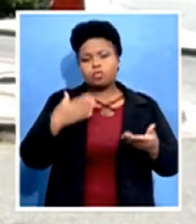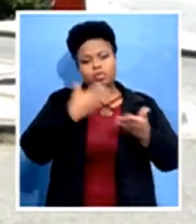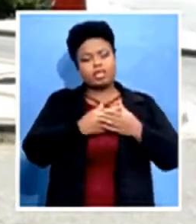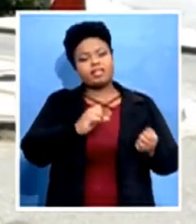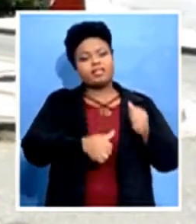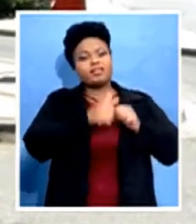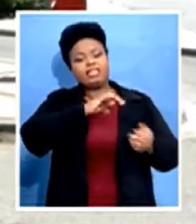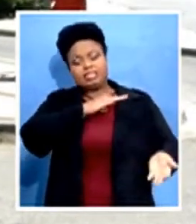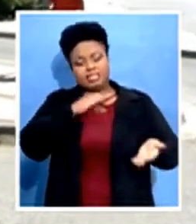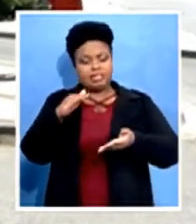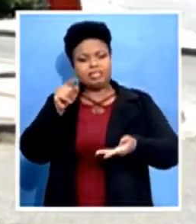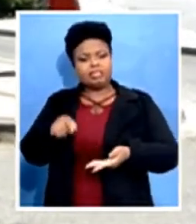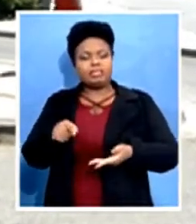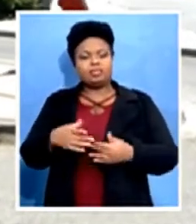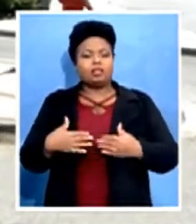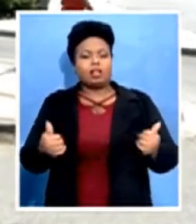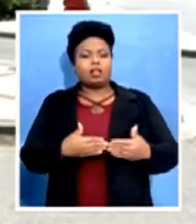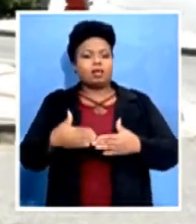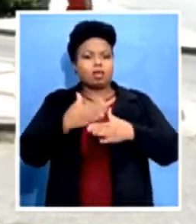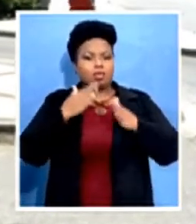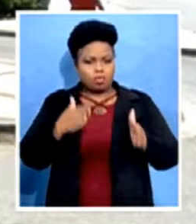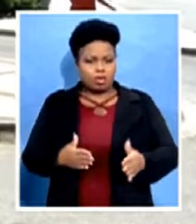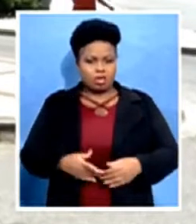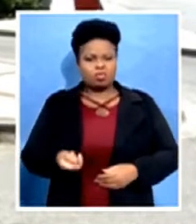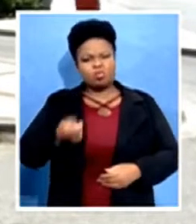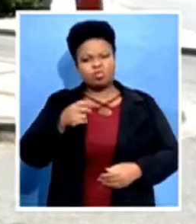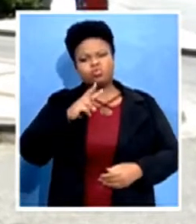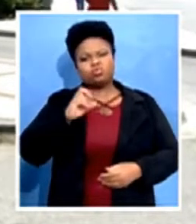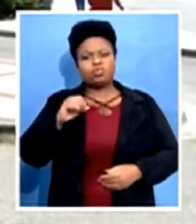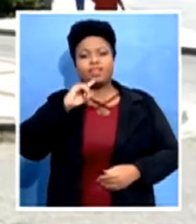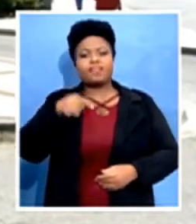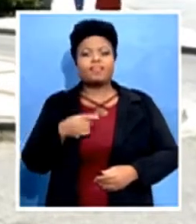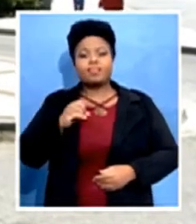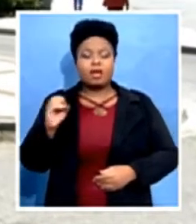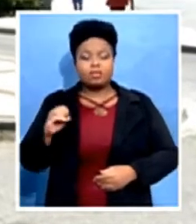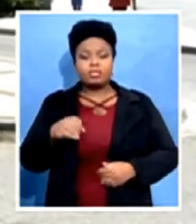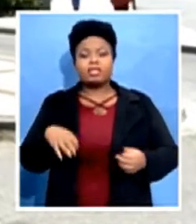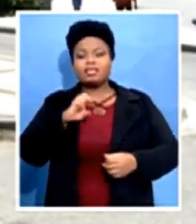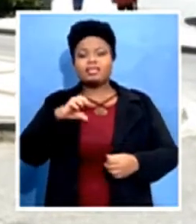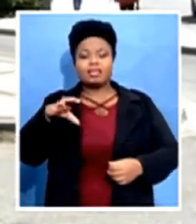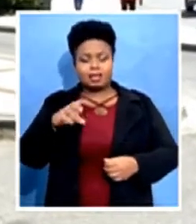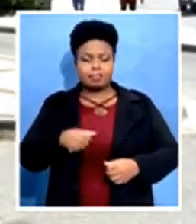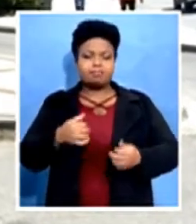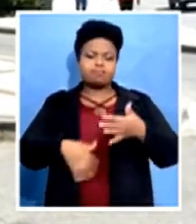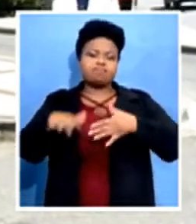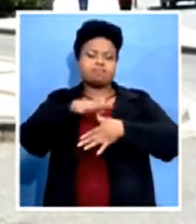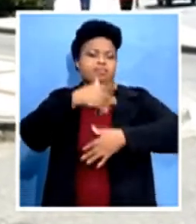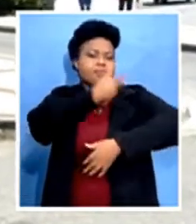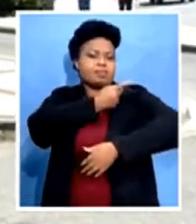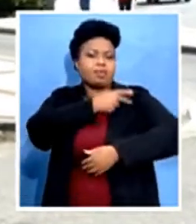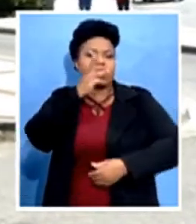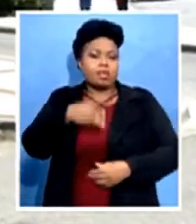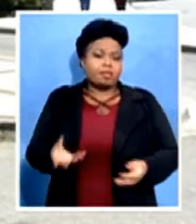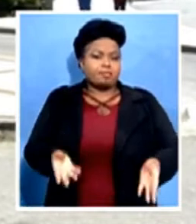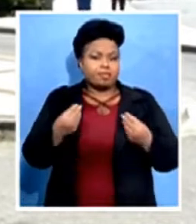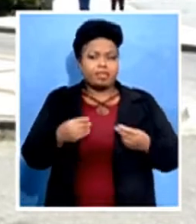workers. About 200,000 healthcare workers in the Eastern Cape are going to be prioritized in the first phase. In the second phase, then will be other essential workers like